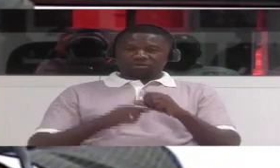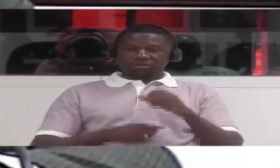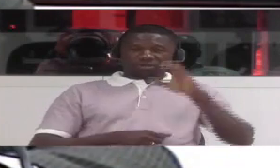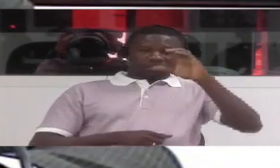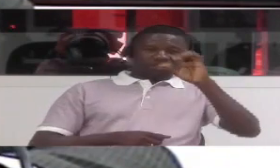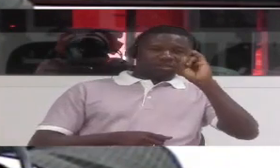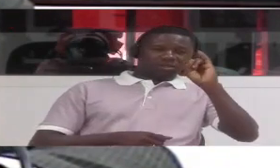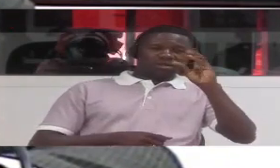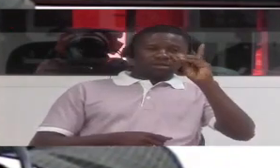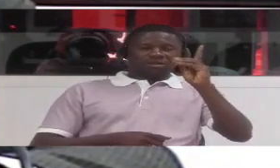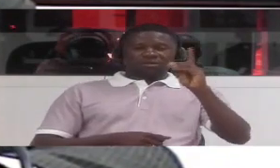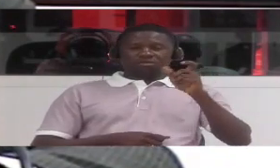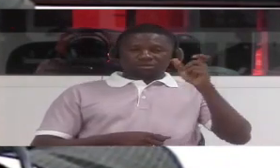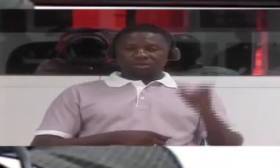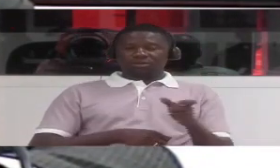CID.